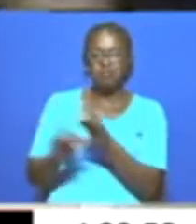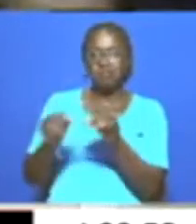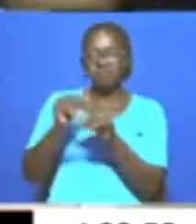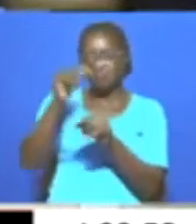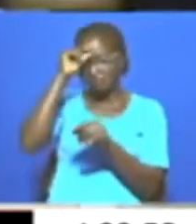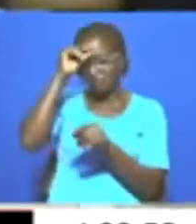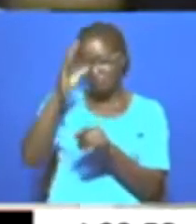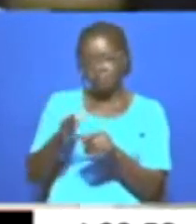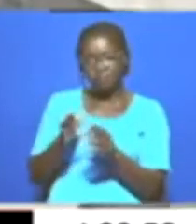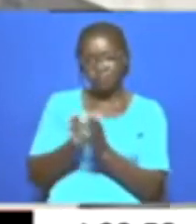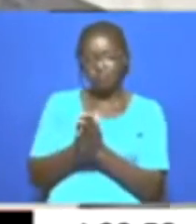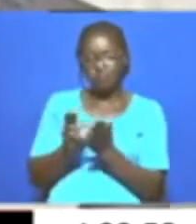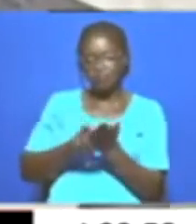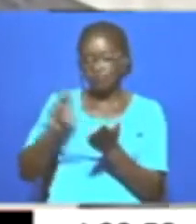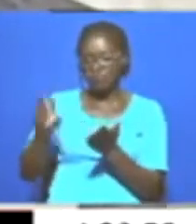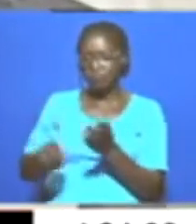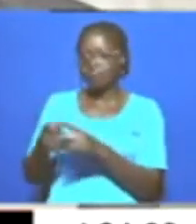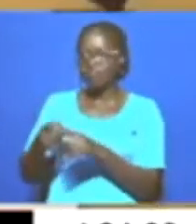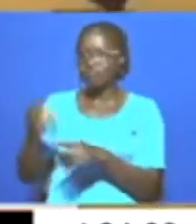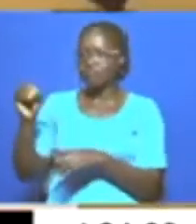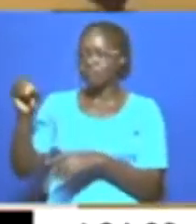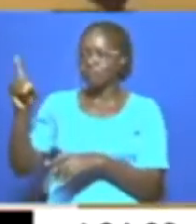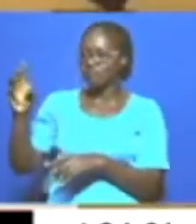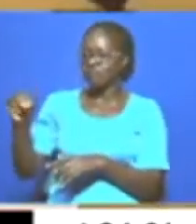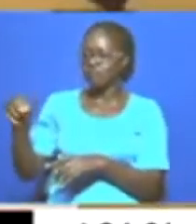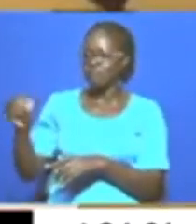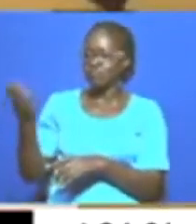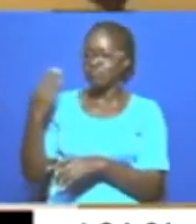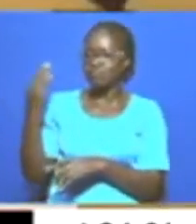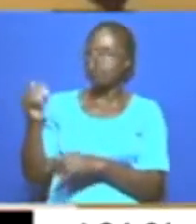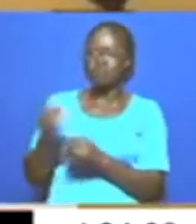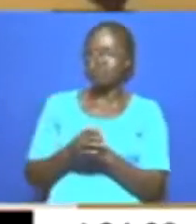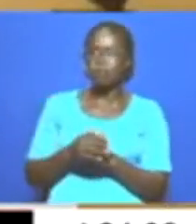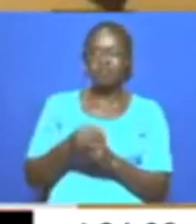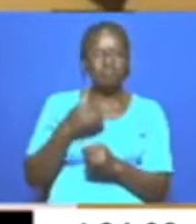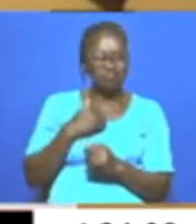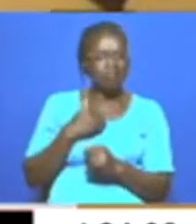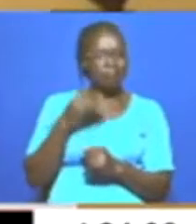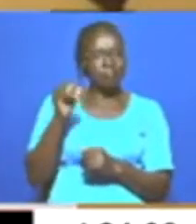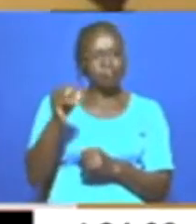as he defected from the ODM party a day ago. Mimi nimekuwa ODM.